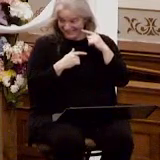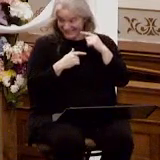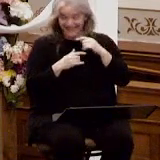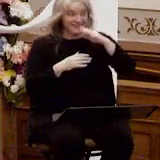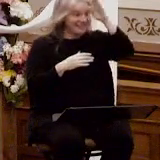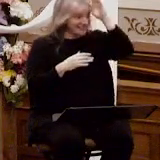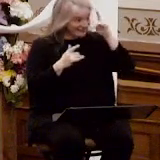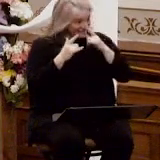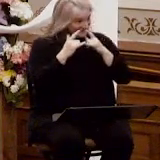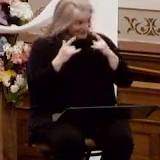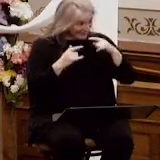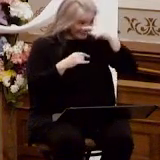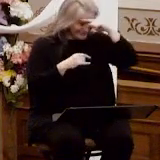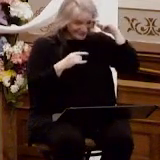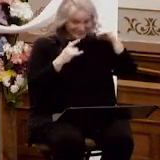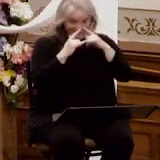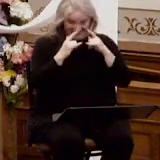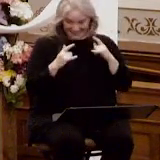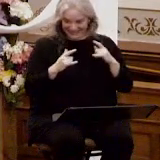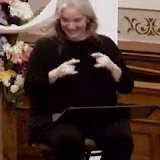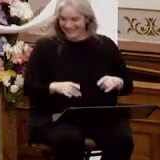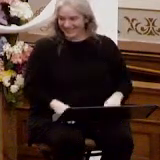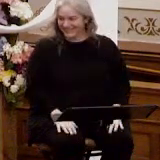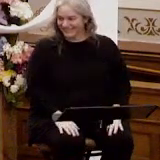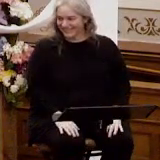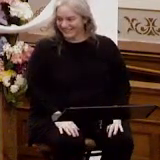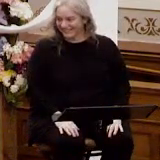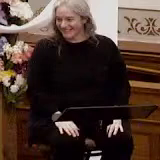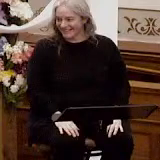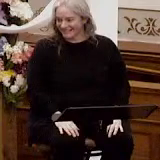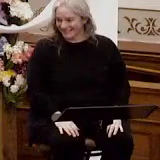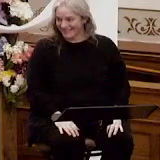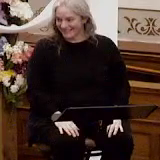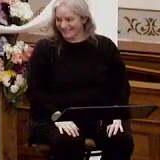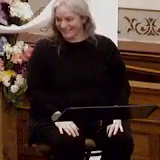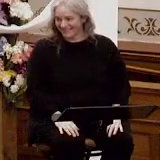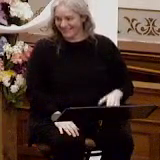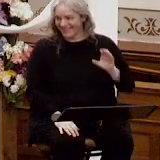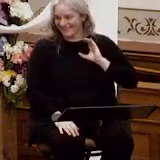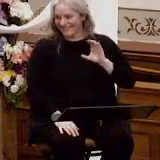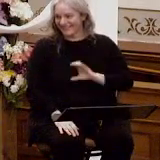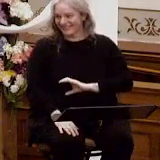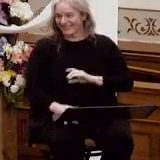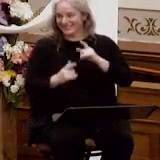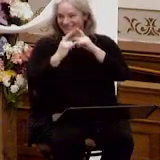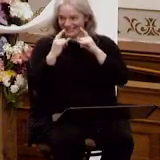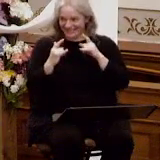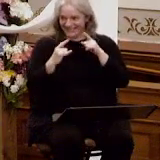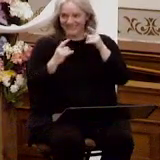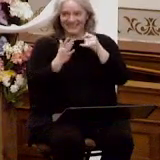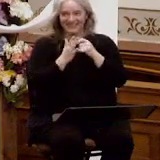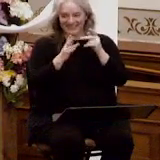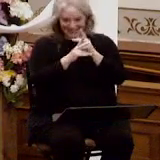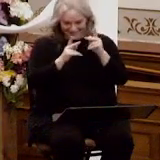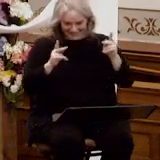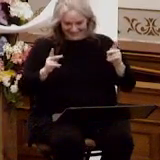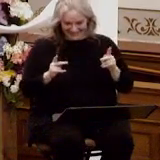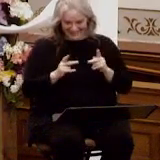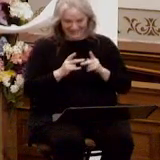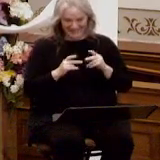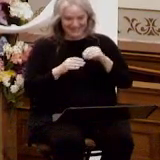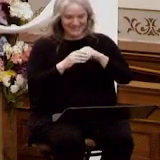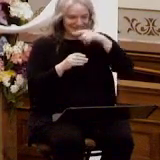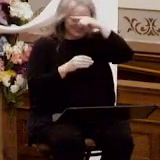Camp? Summer Camp? Yes, very good. Christ Camp. It's a place out in the